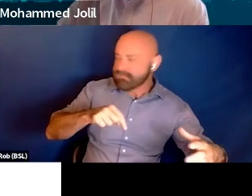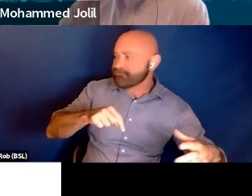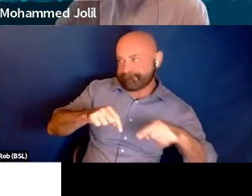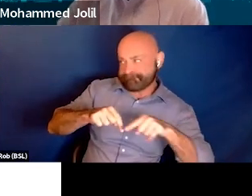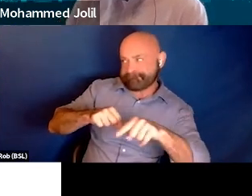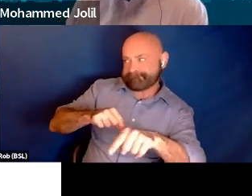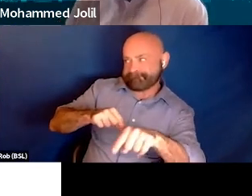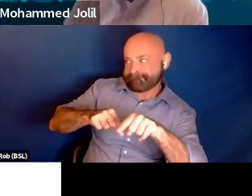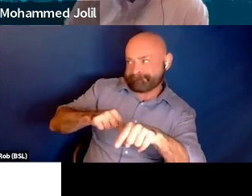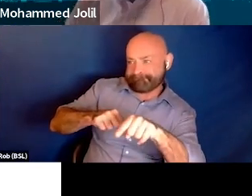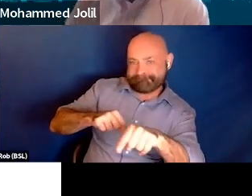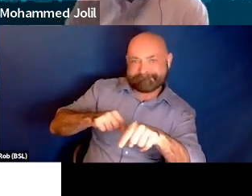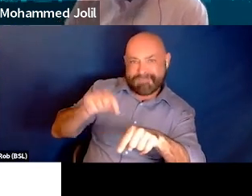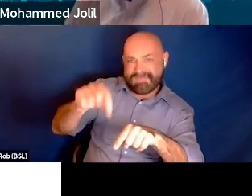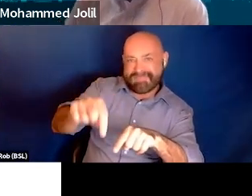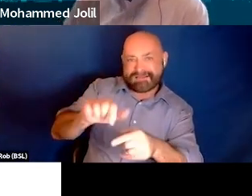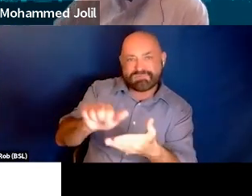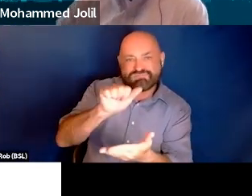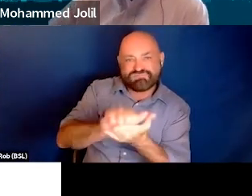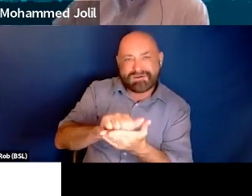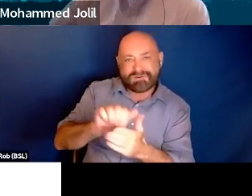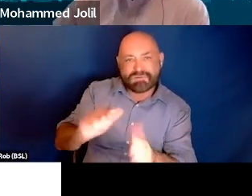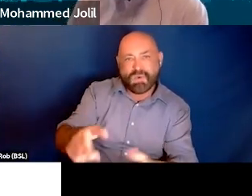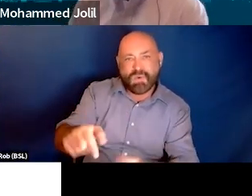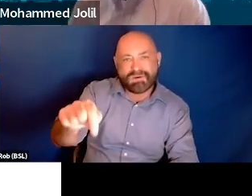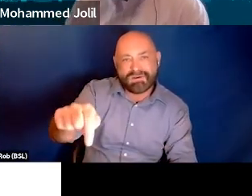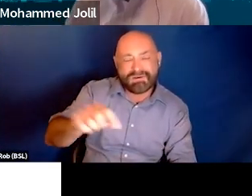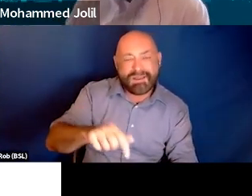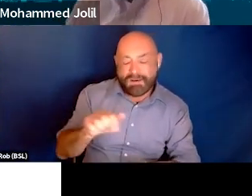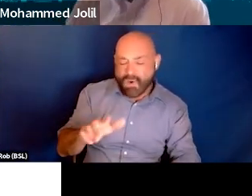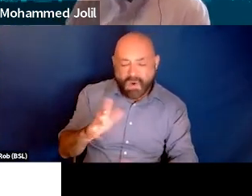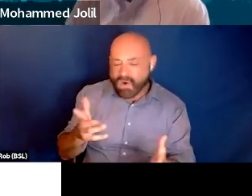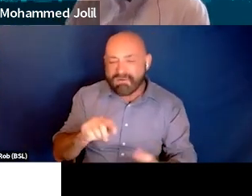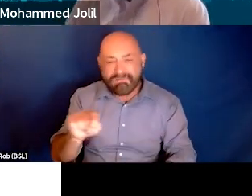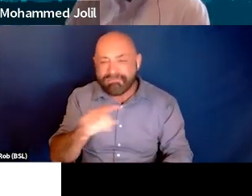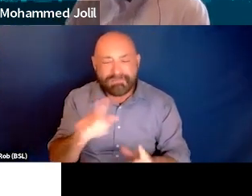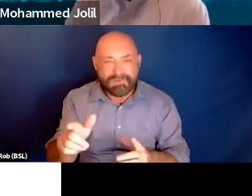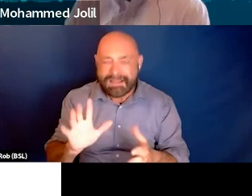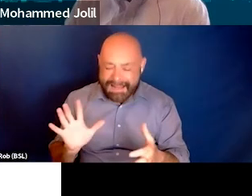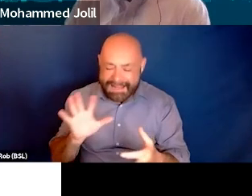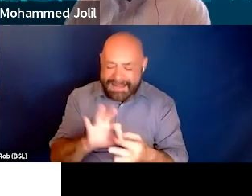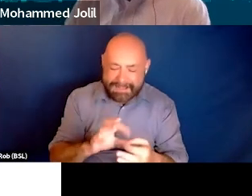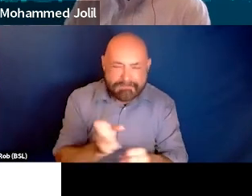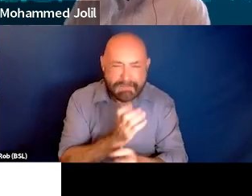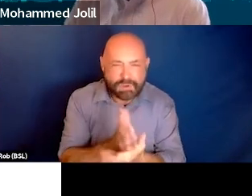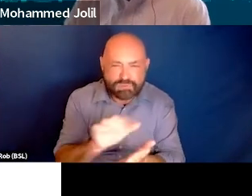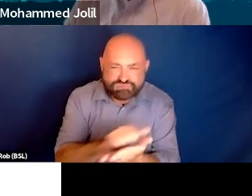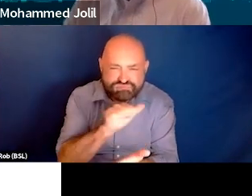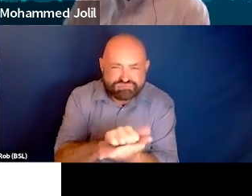sure that you're getting the right support, and linking you in with the right support.